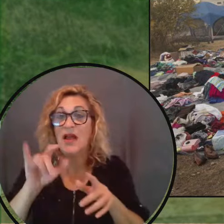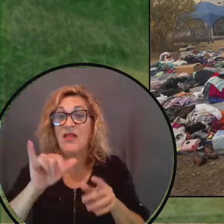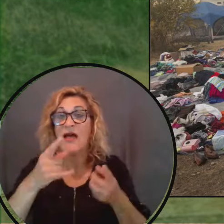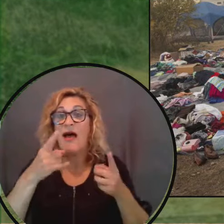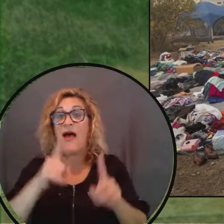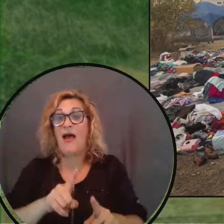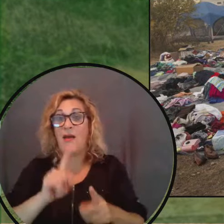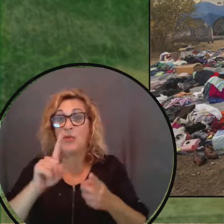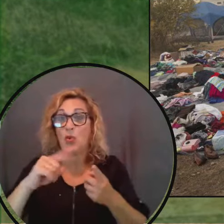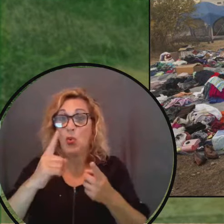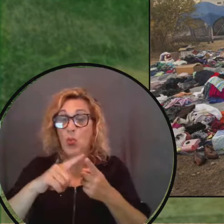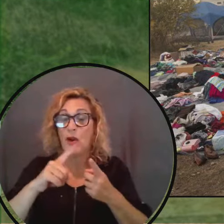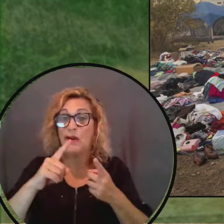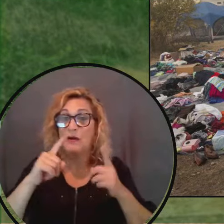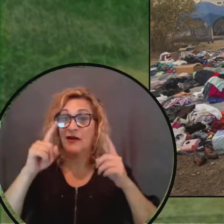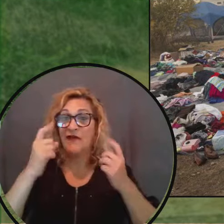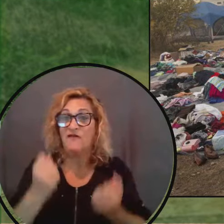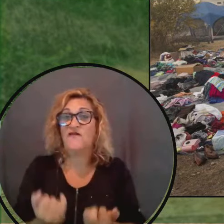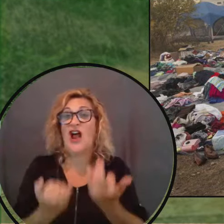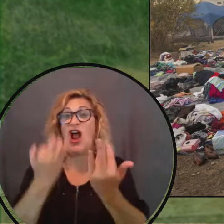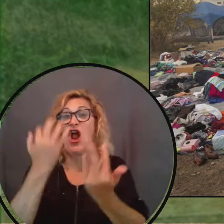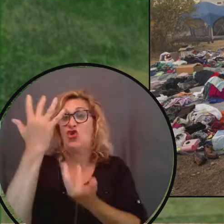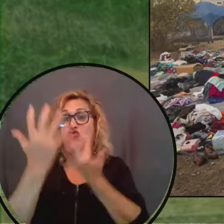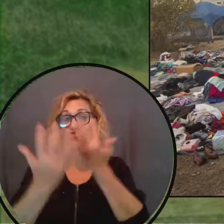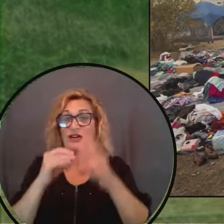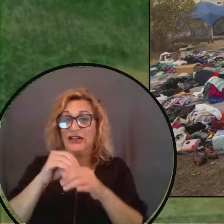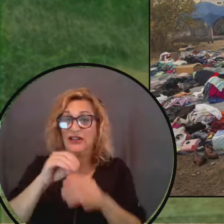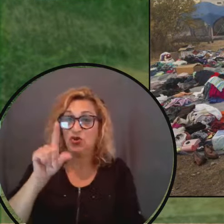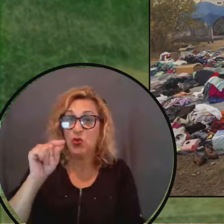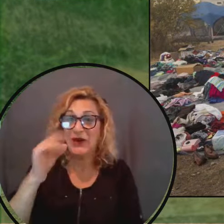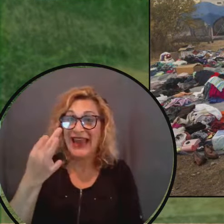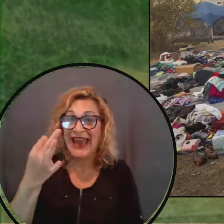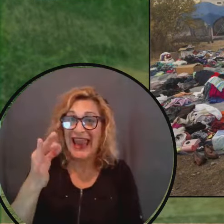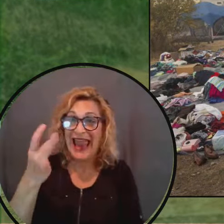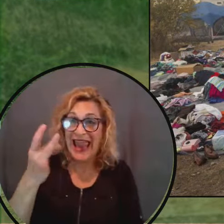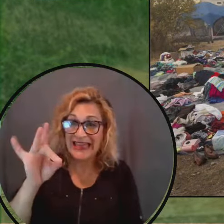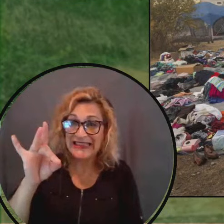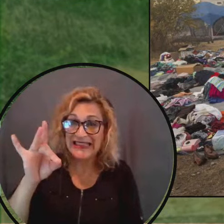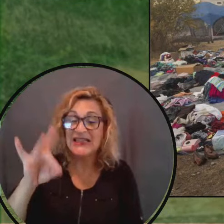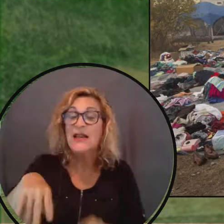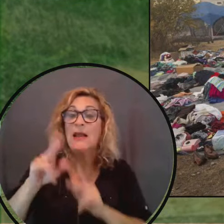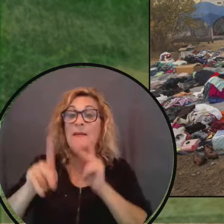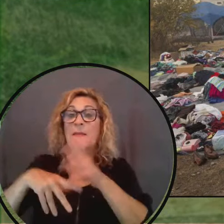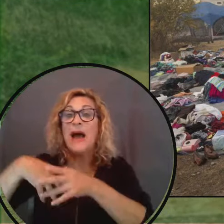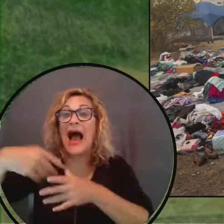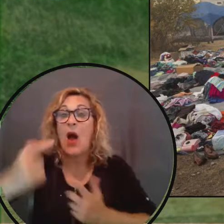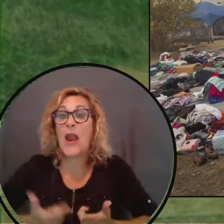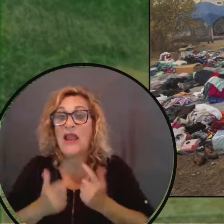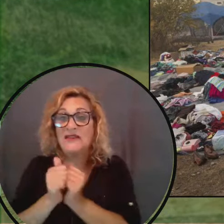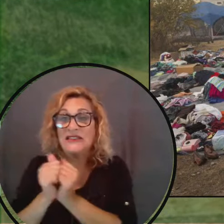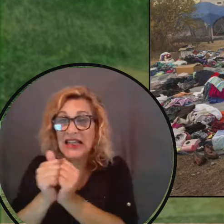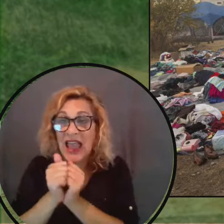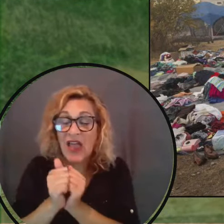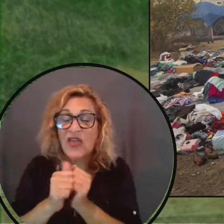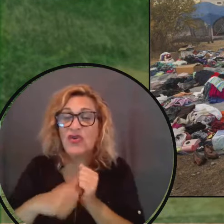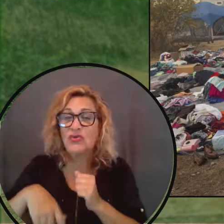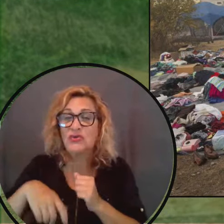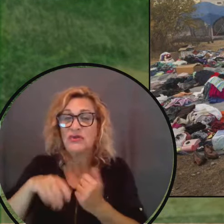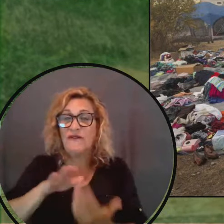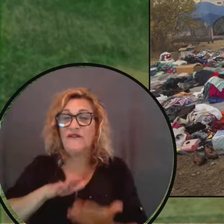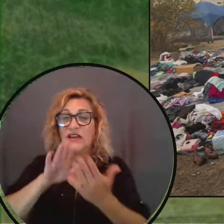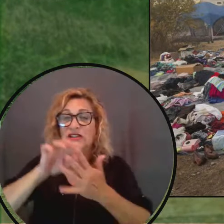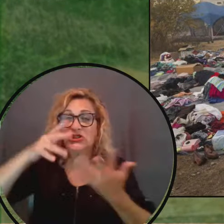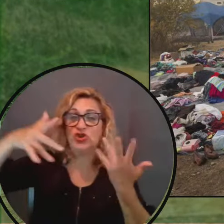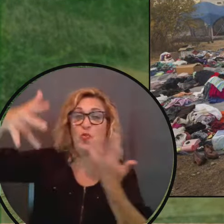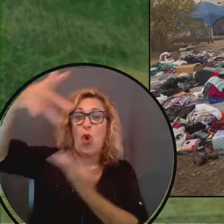in 2018, people living outside together, facing smoke and you know, on the run from the fire, and also dealing